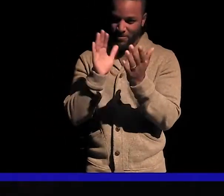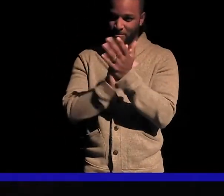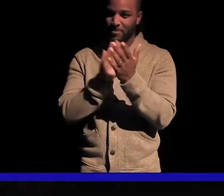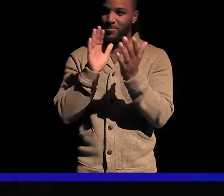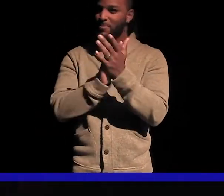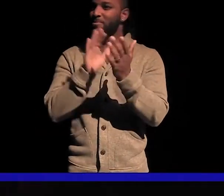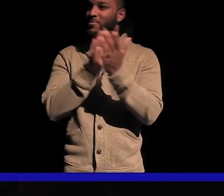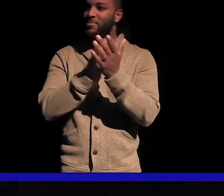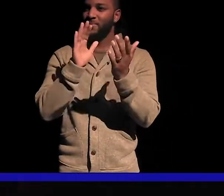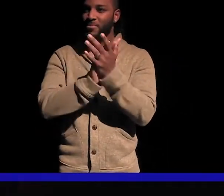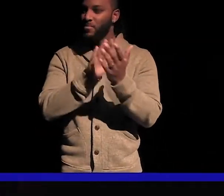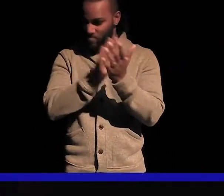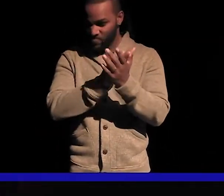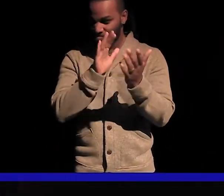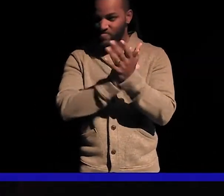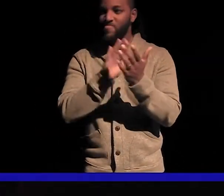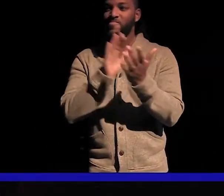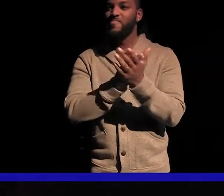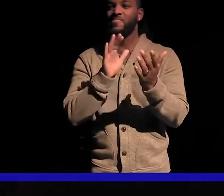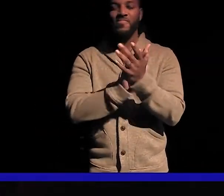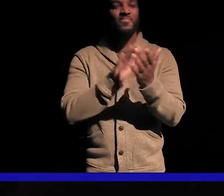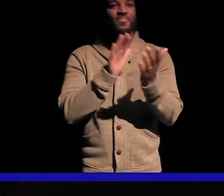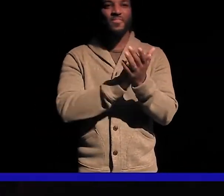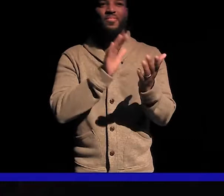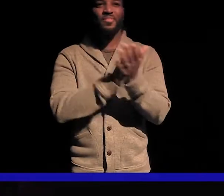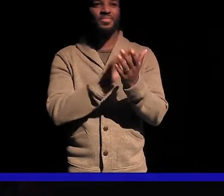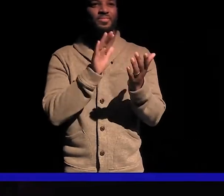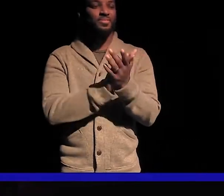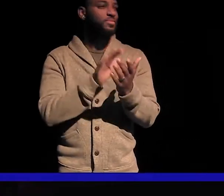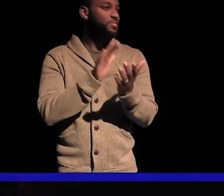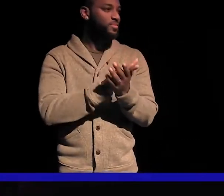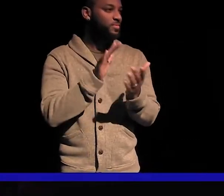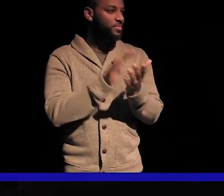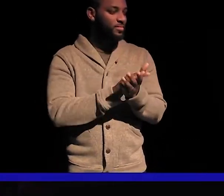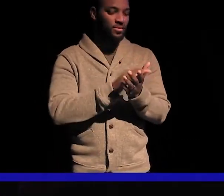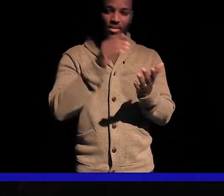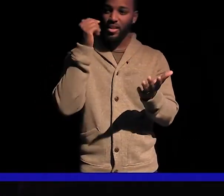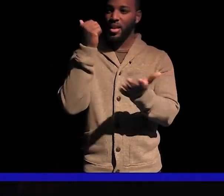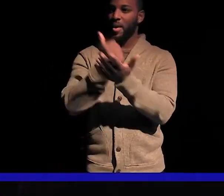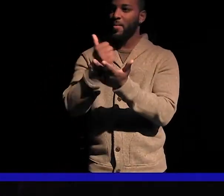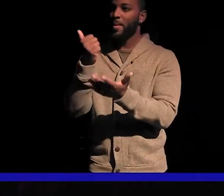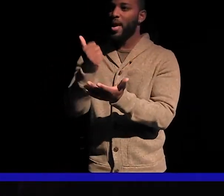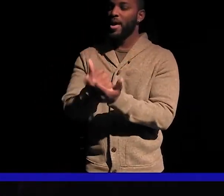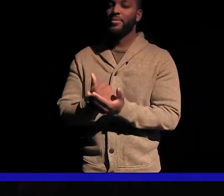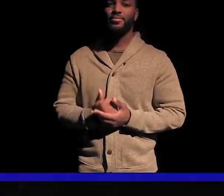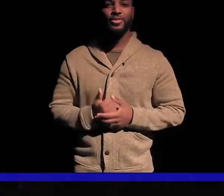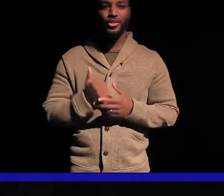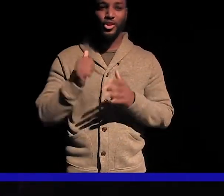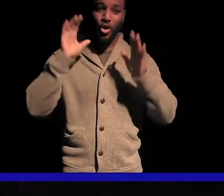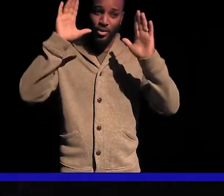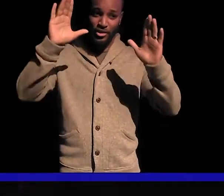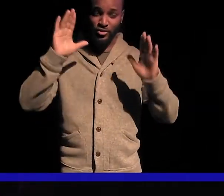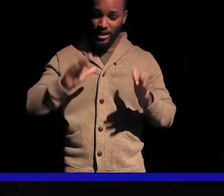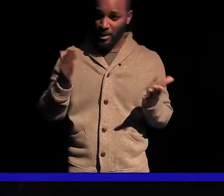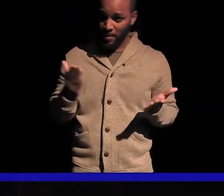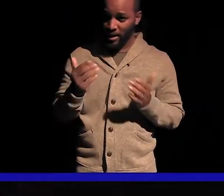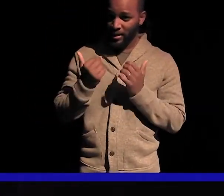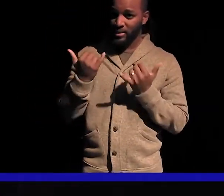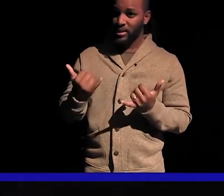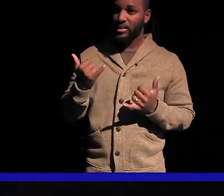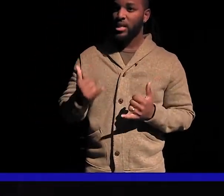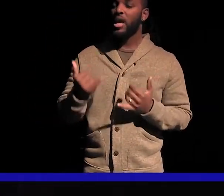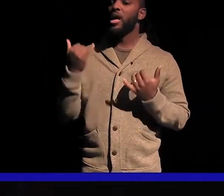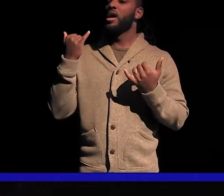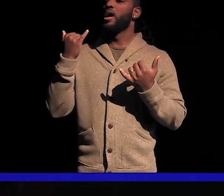Amen. so good to be with you this morning, church. I want to turn our attention